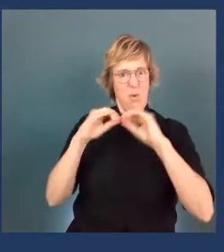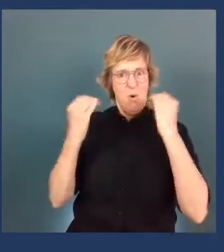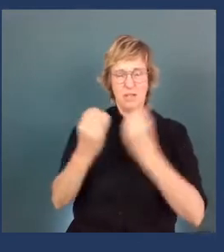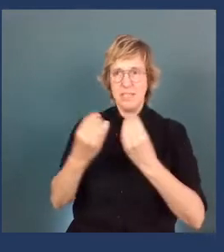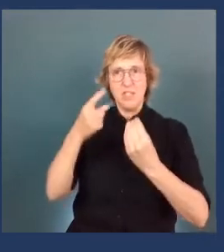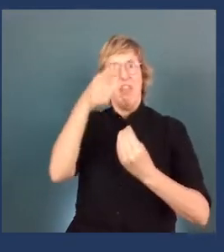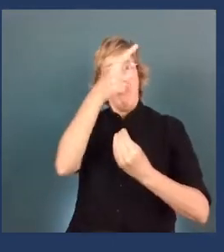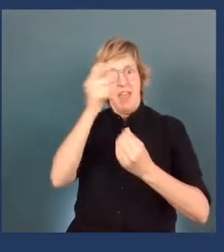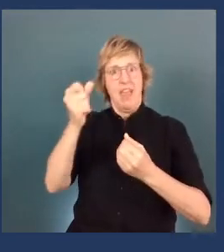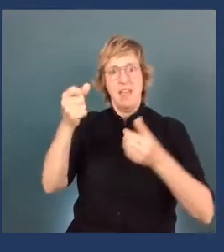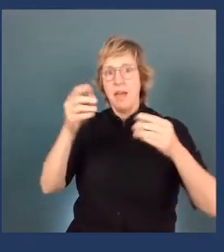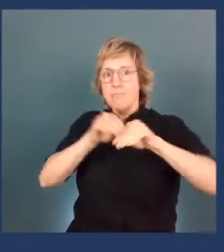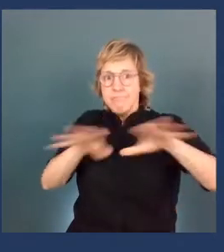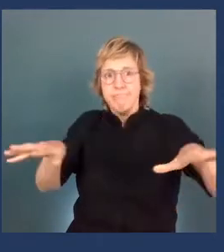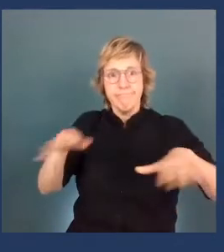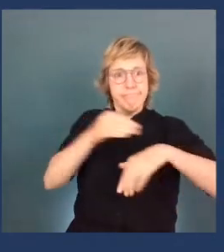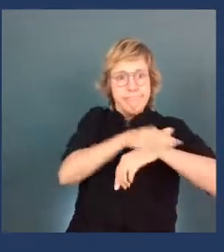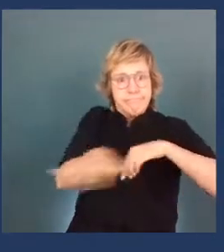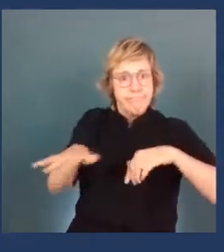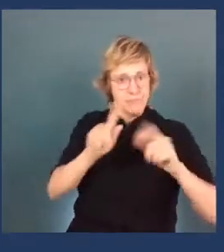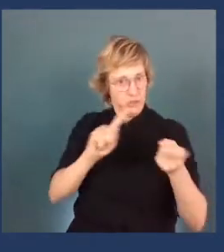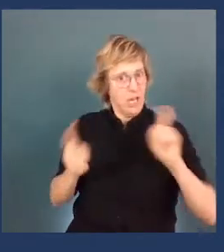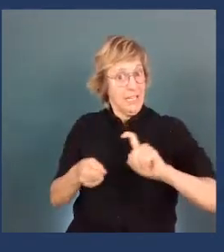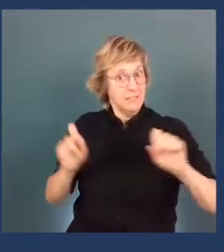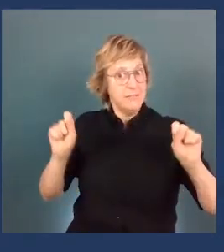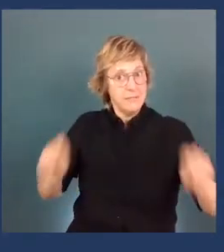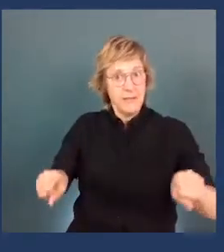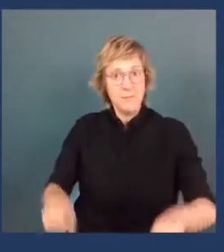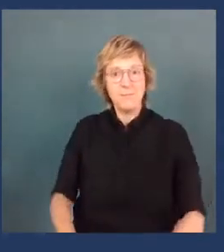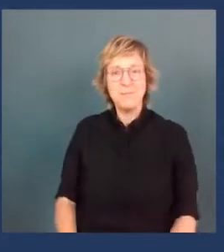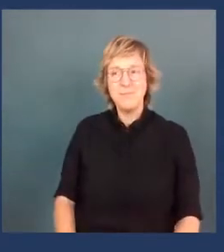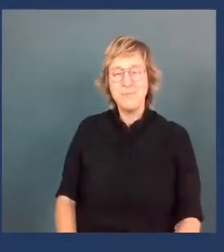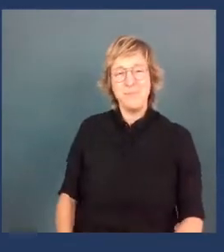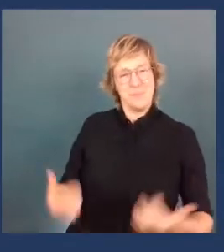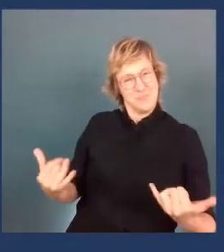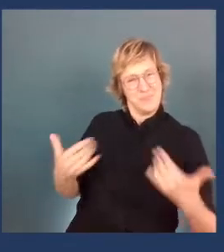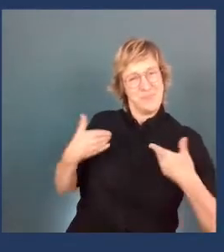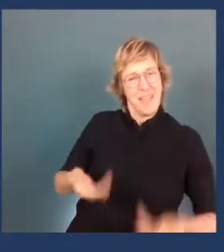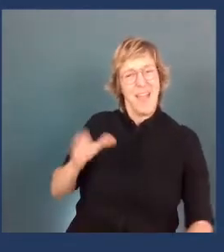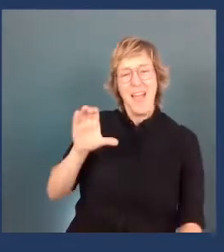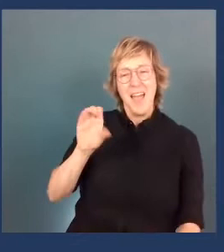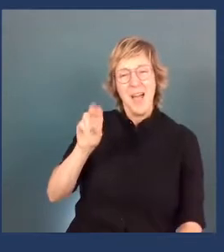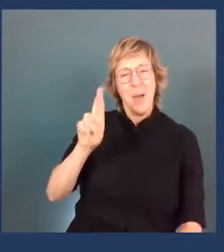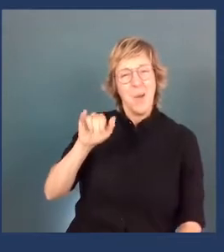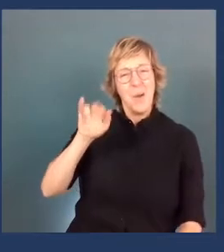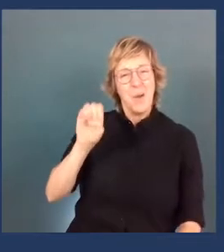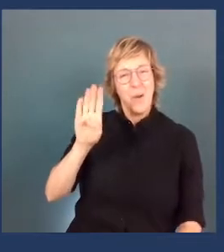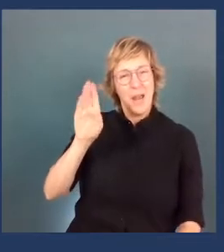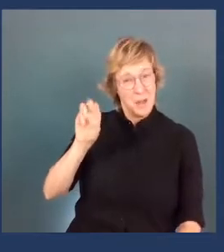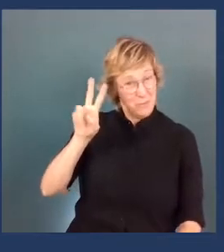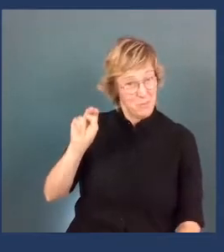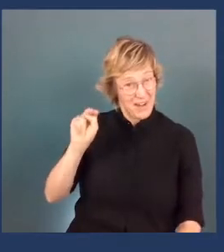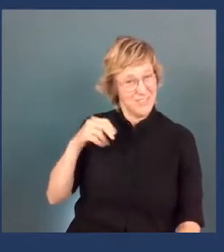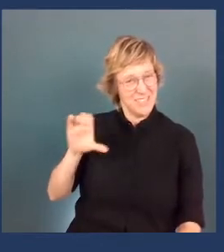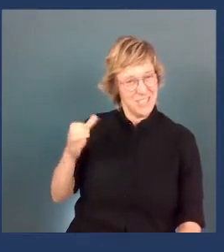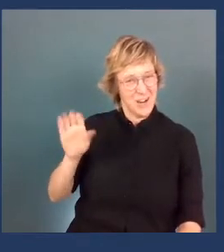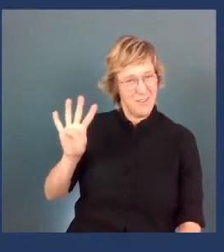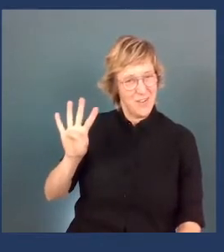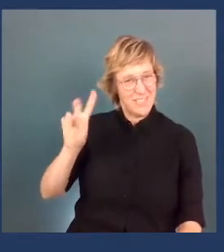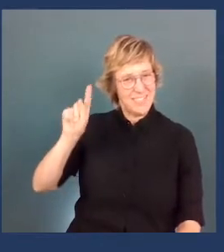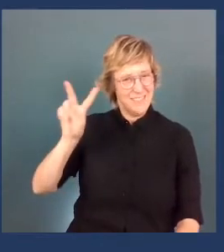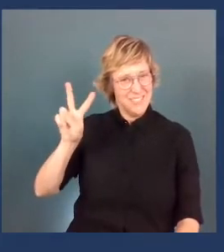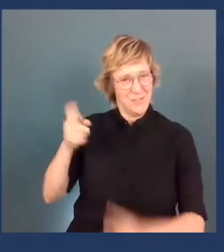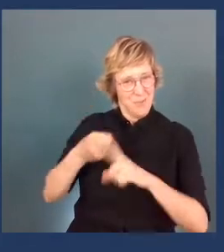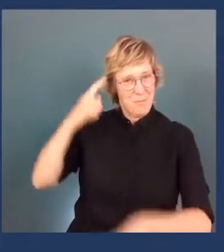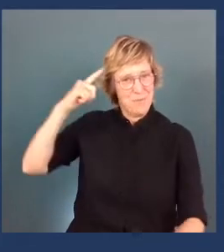to directly influence change. I'm Corey Brown, continuity announcer for Channel 4 Television in